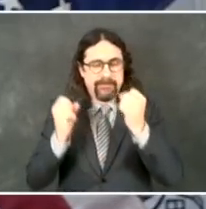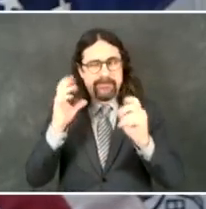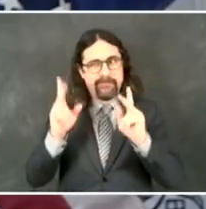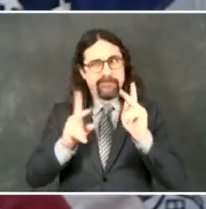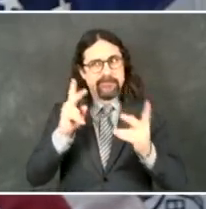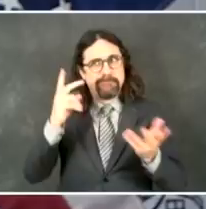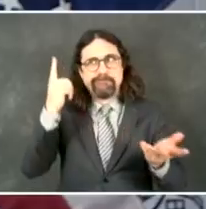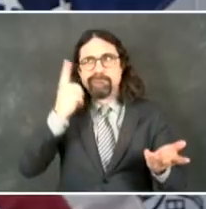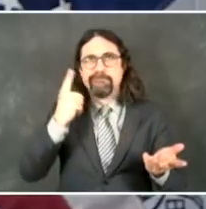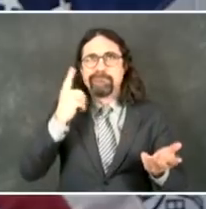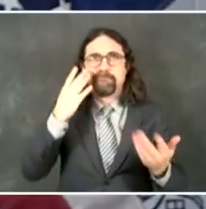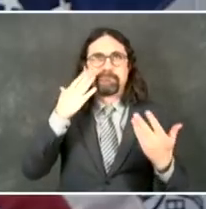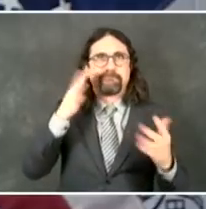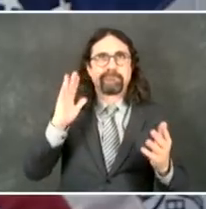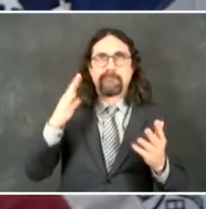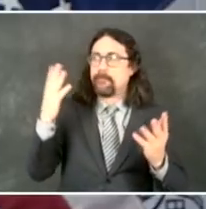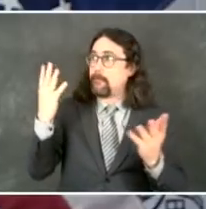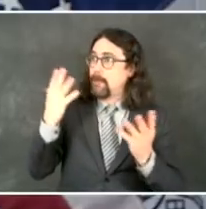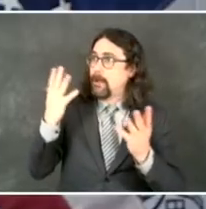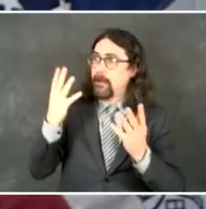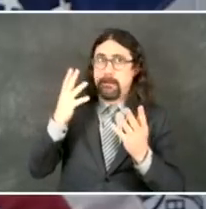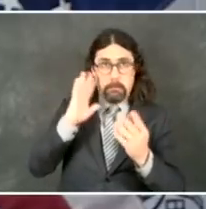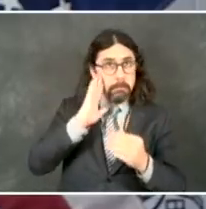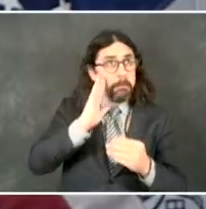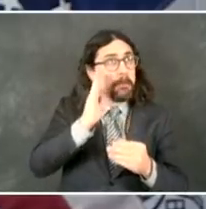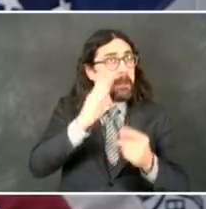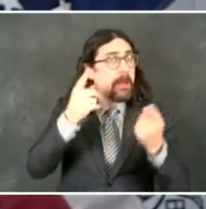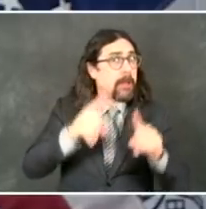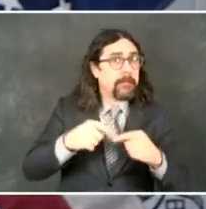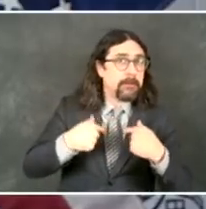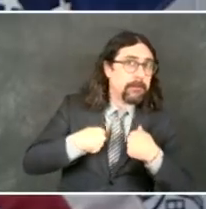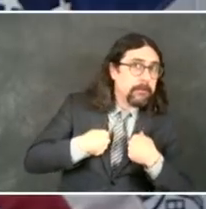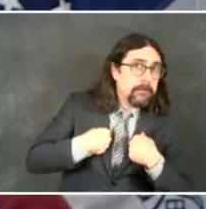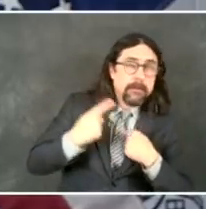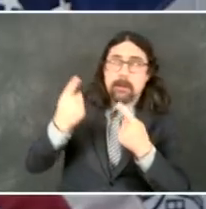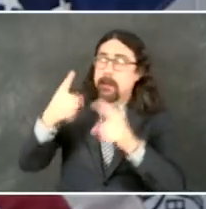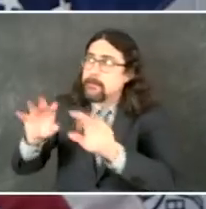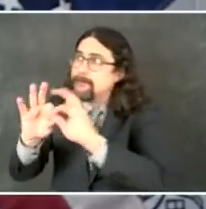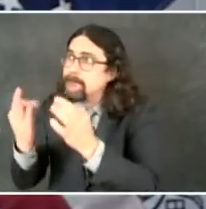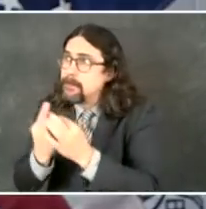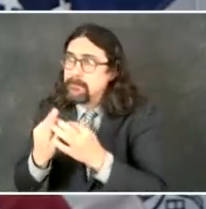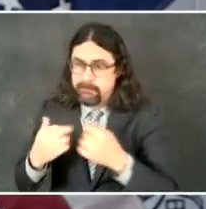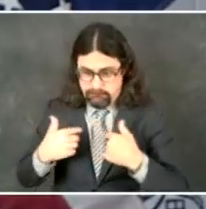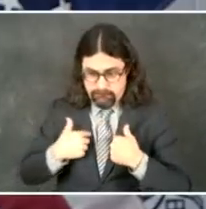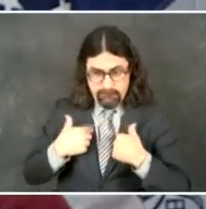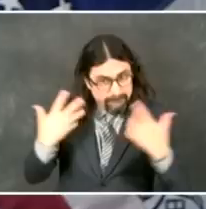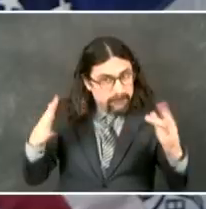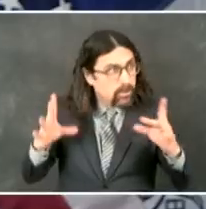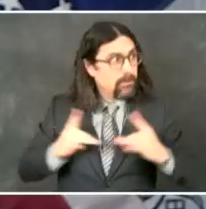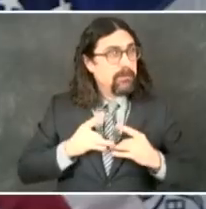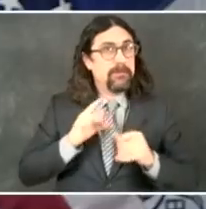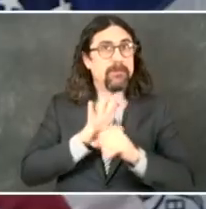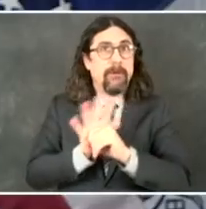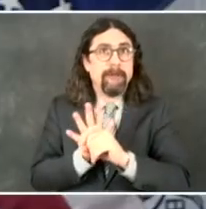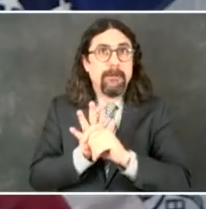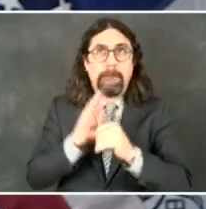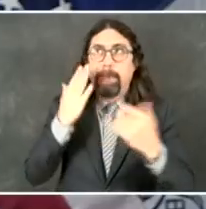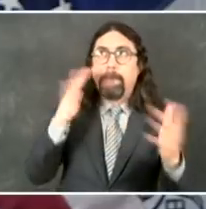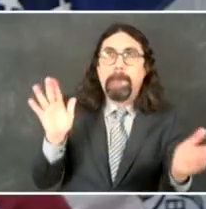still vulnerable? These are the questions that people want answered and want to know what it means